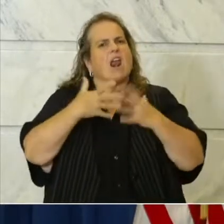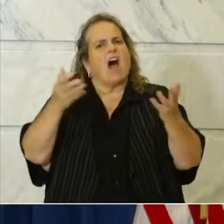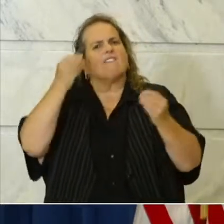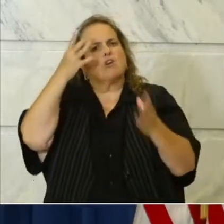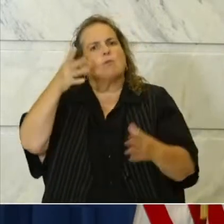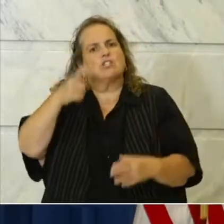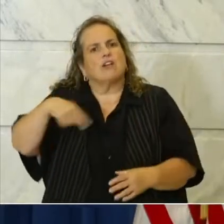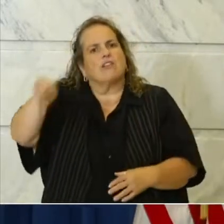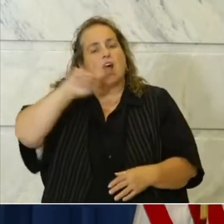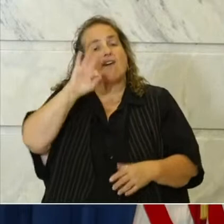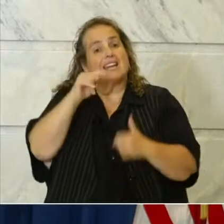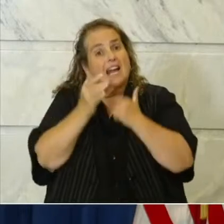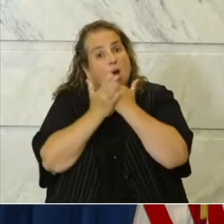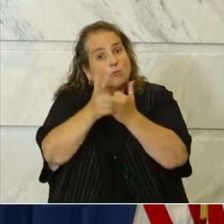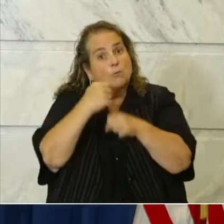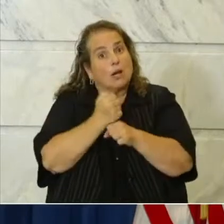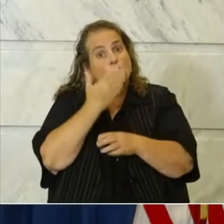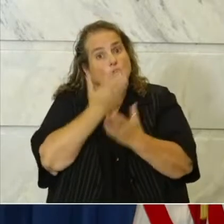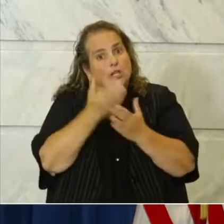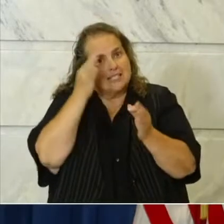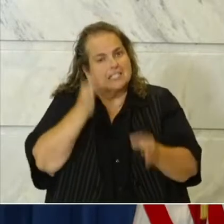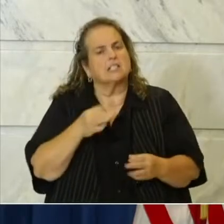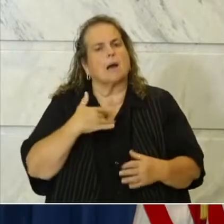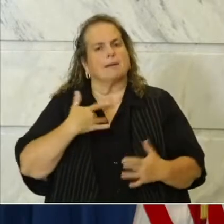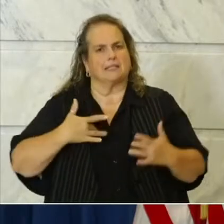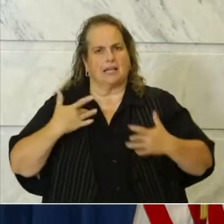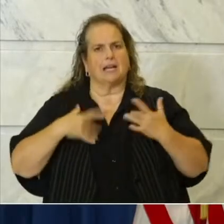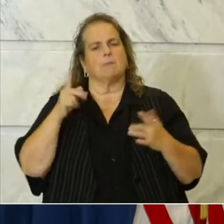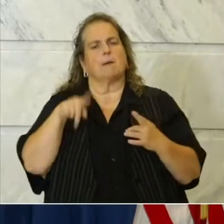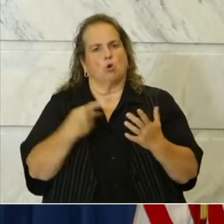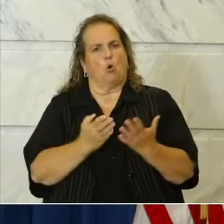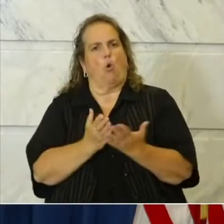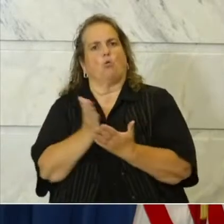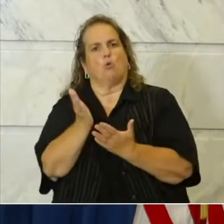to make a good decision, I'm excited that people would be going through that